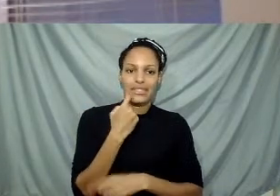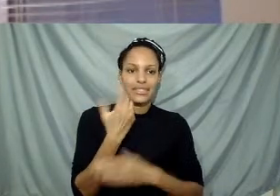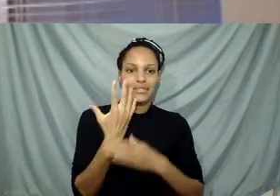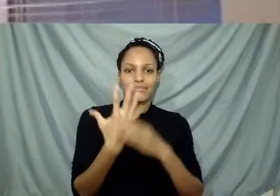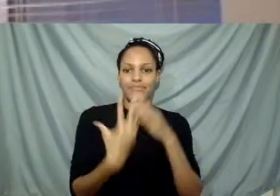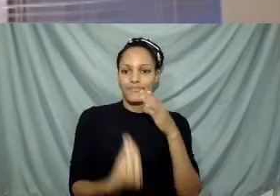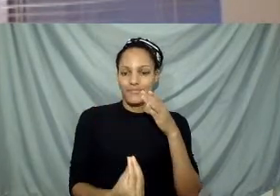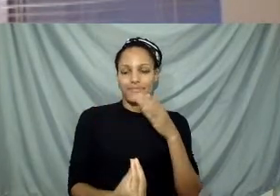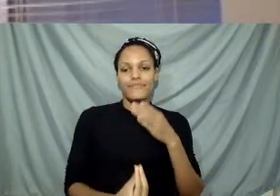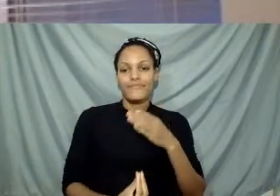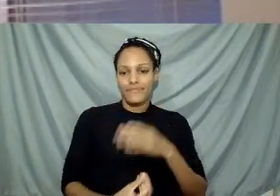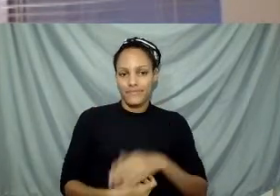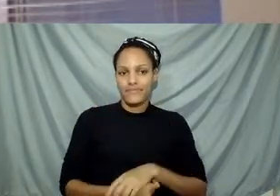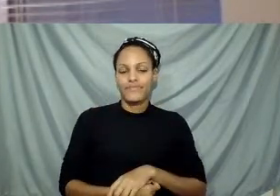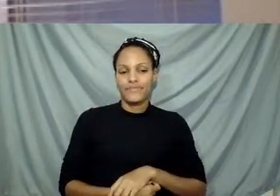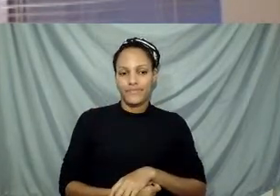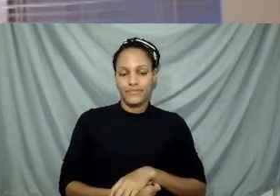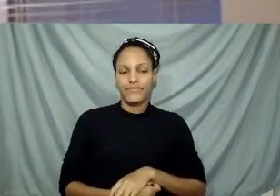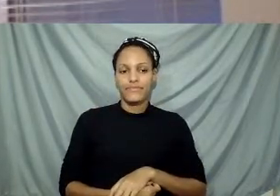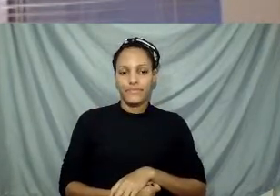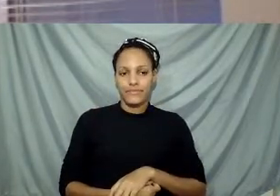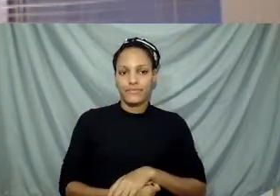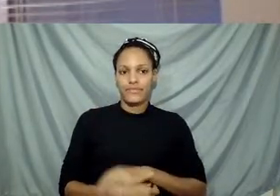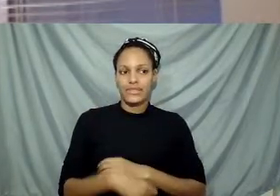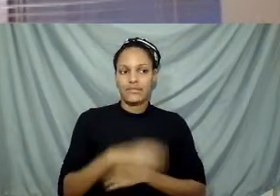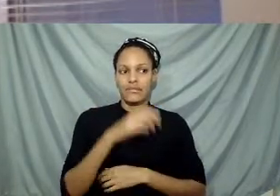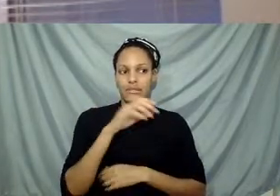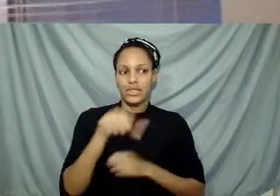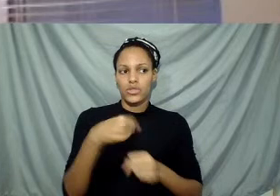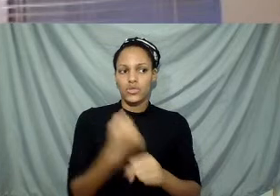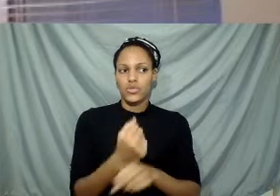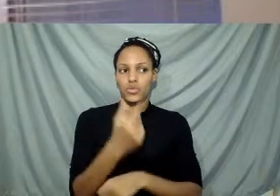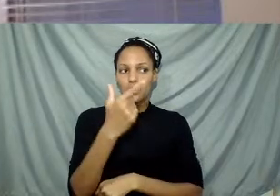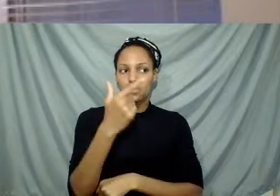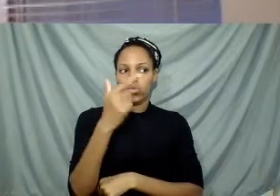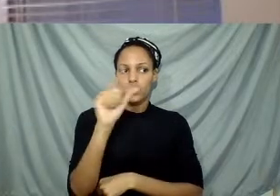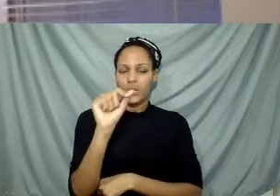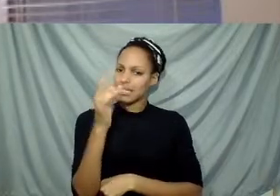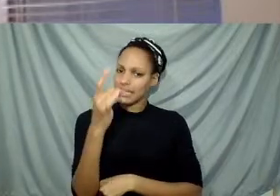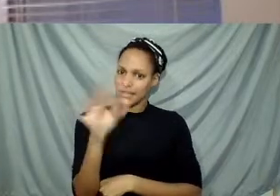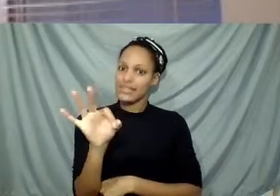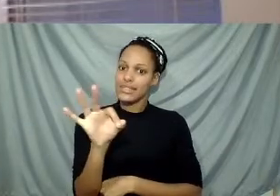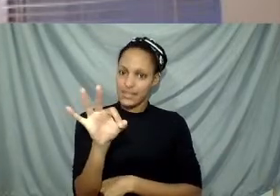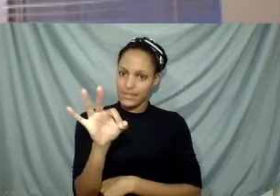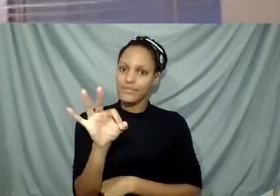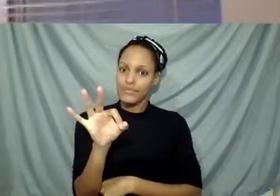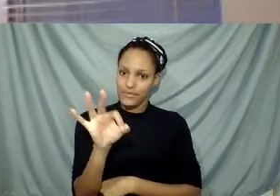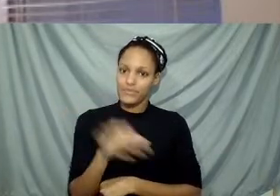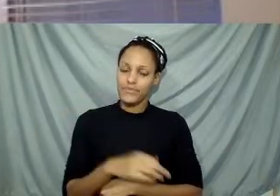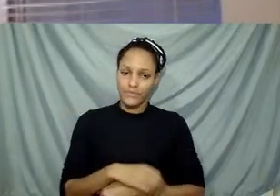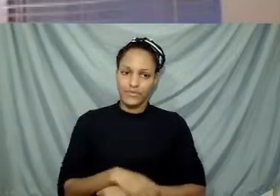Yeah, he just left the planet in 2019. Yeah, he